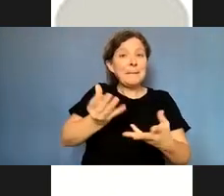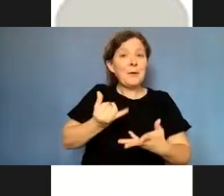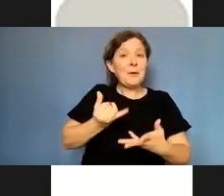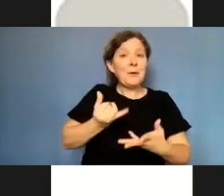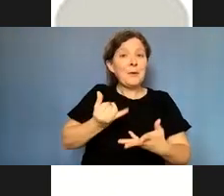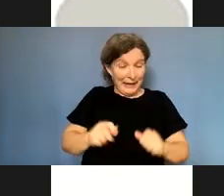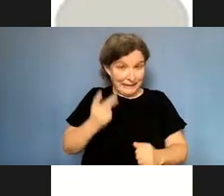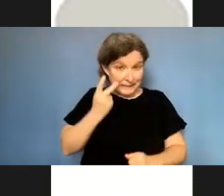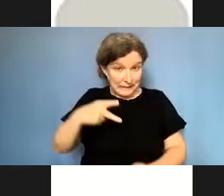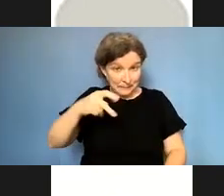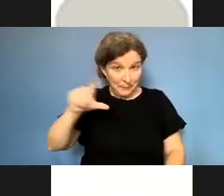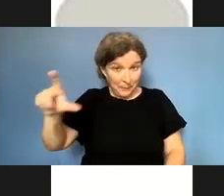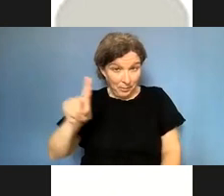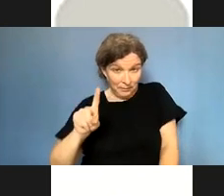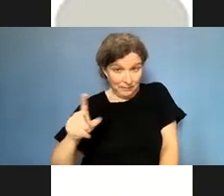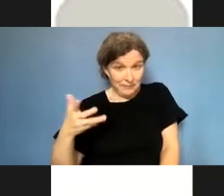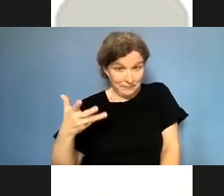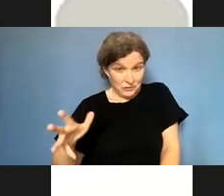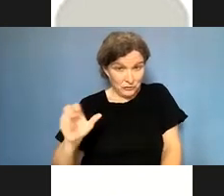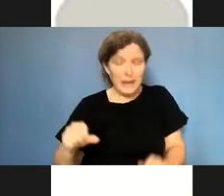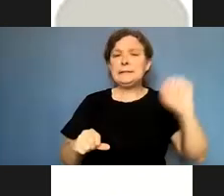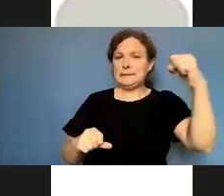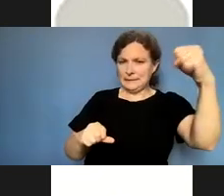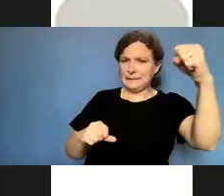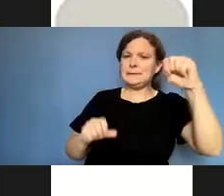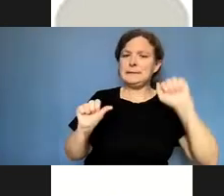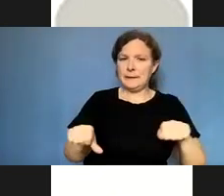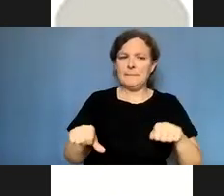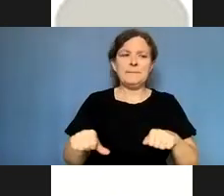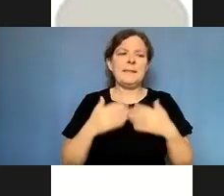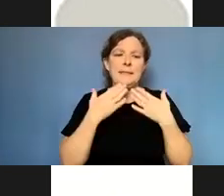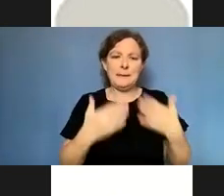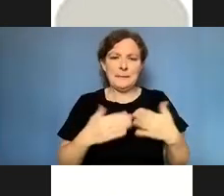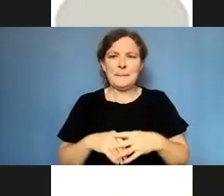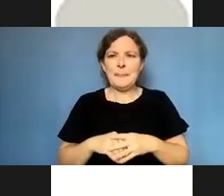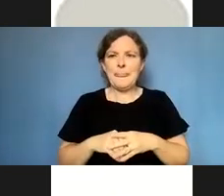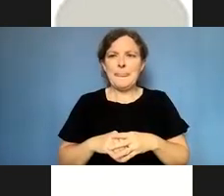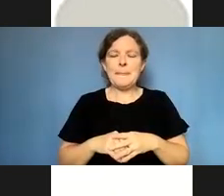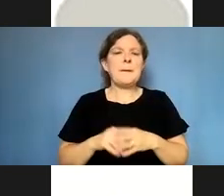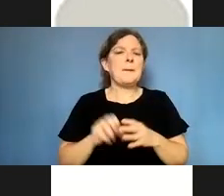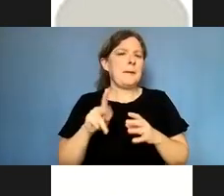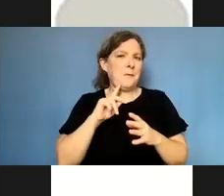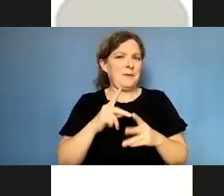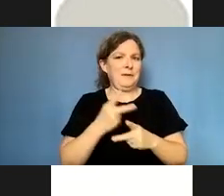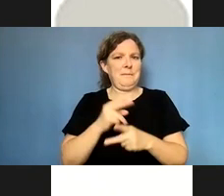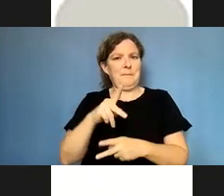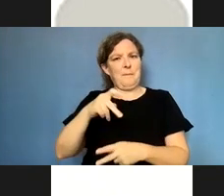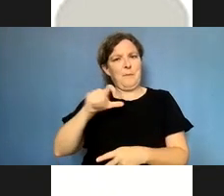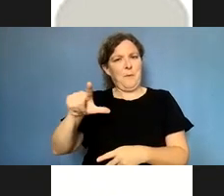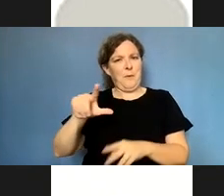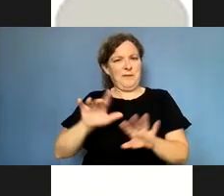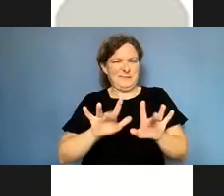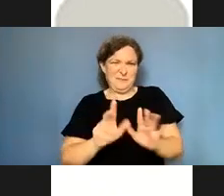see it? Yeah. Thank you. Yes, so we'll just keep this poll on the screen for about